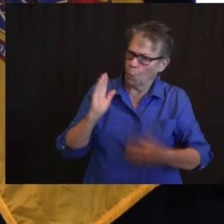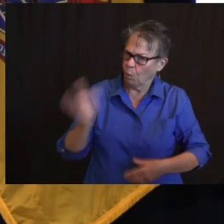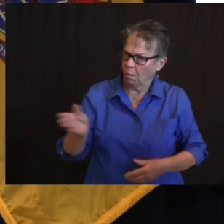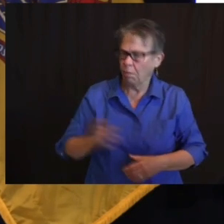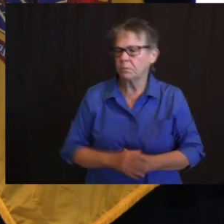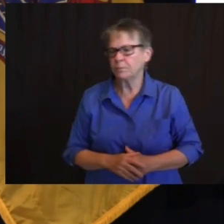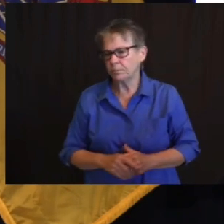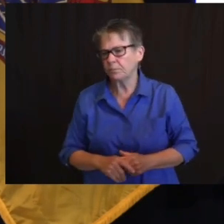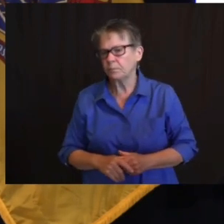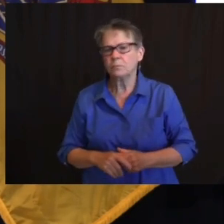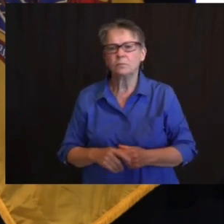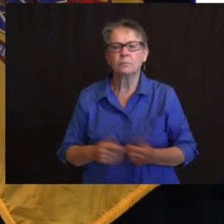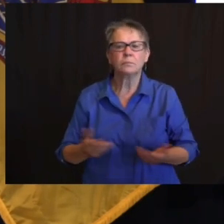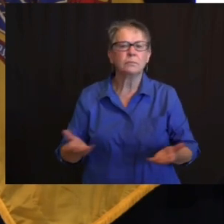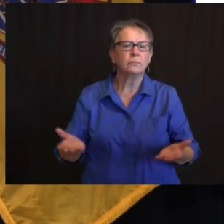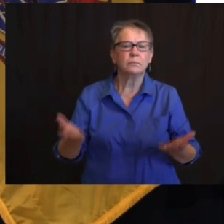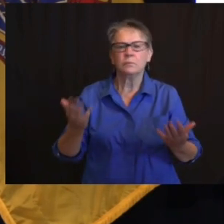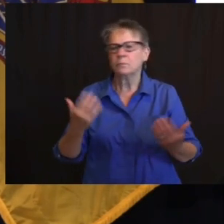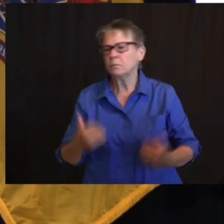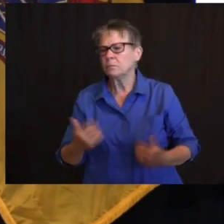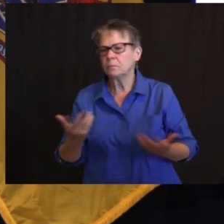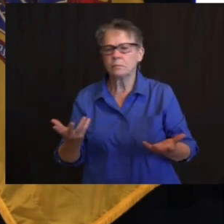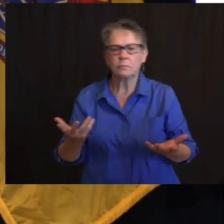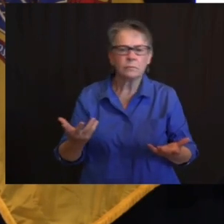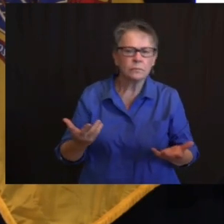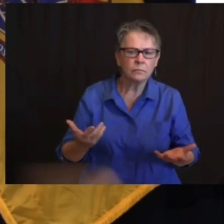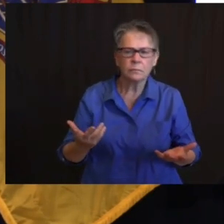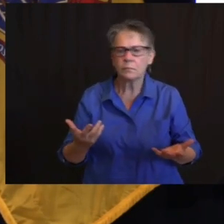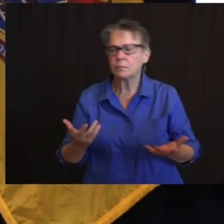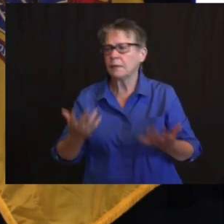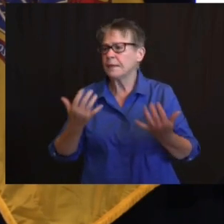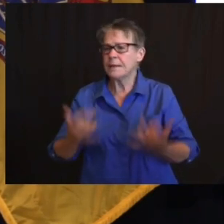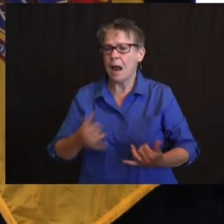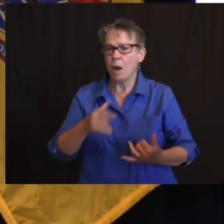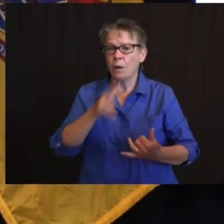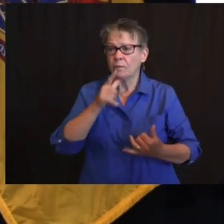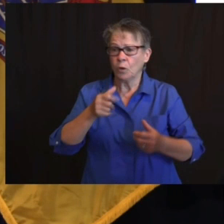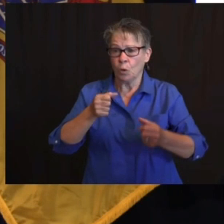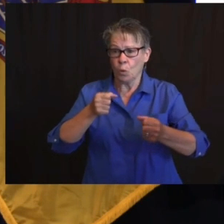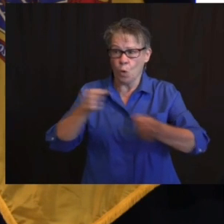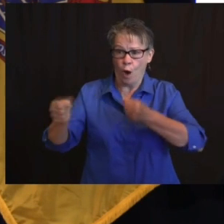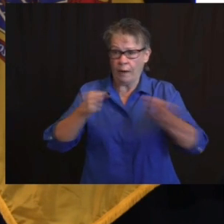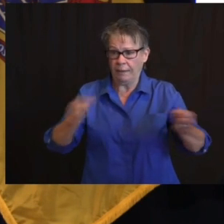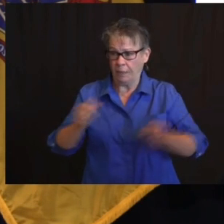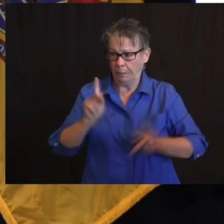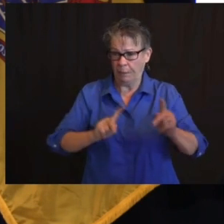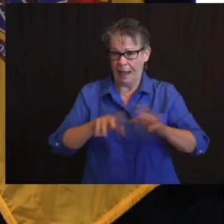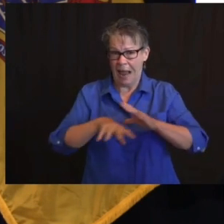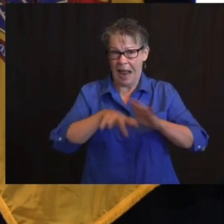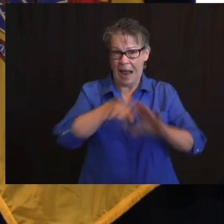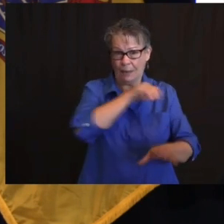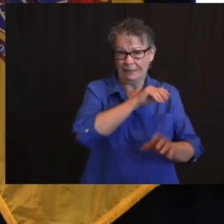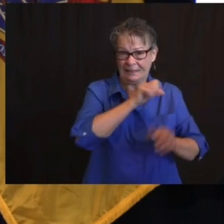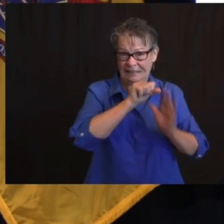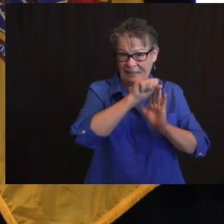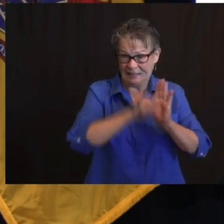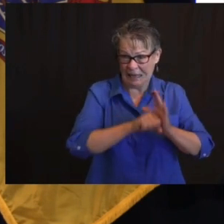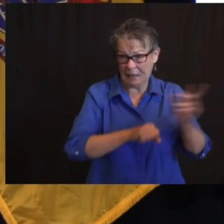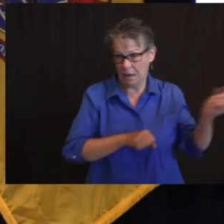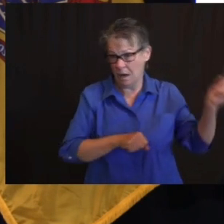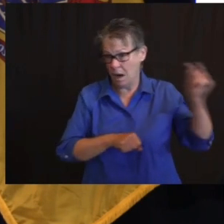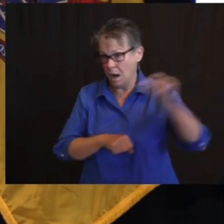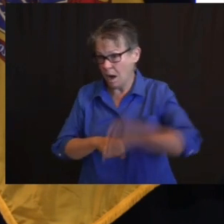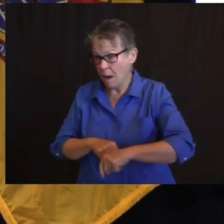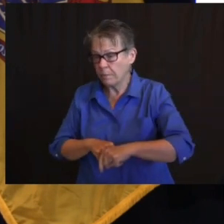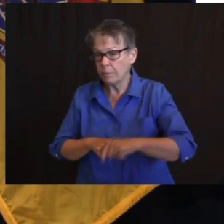Governor, regarding the quarantine for certain out-of-state visitors who developed the formula Governor Cuomo said will be used to